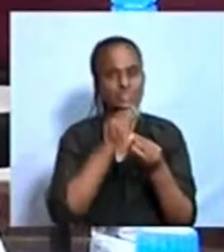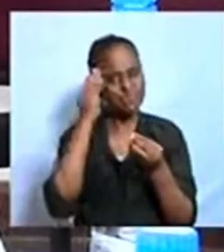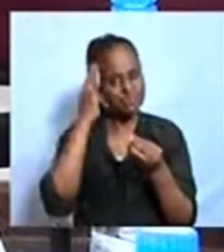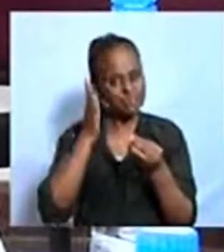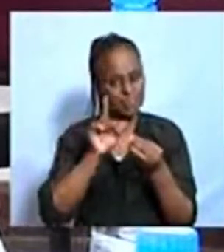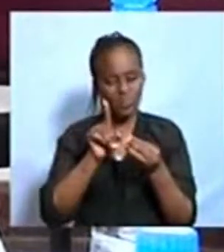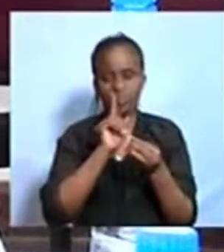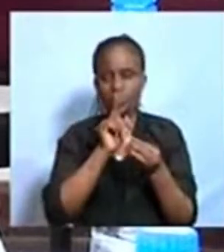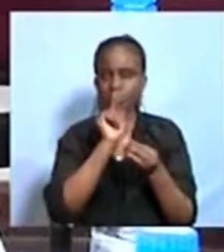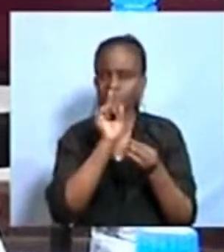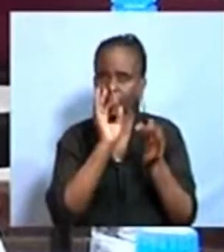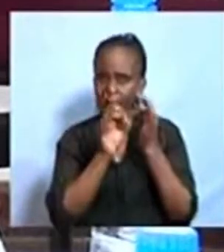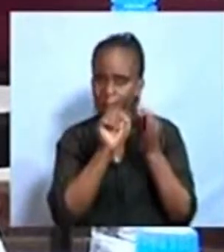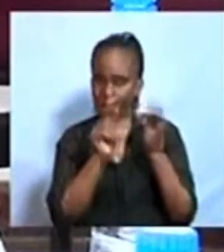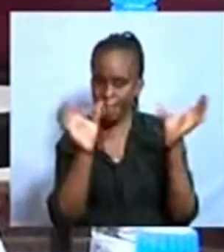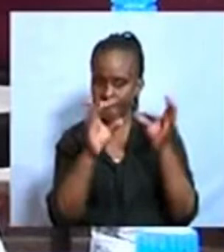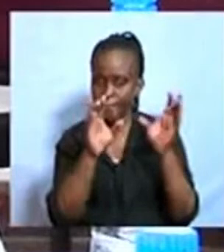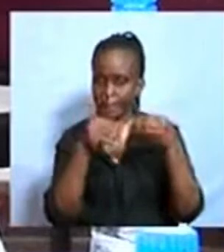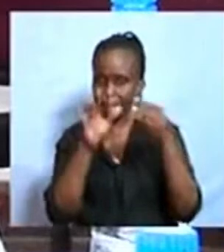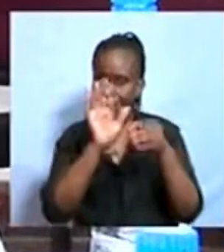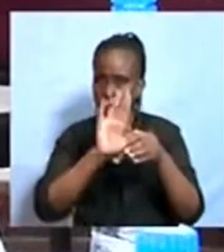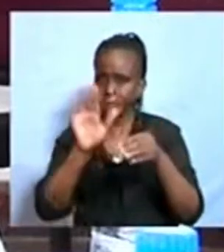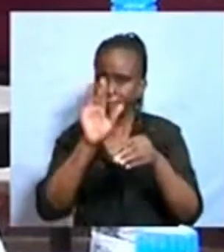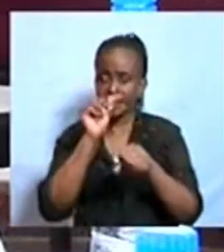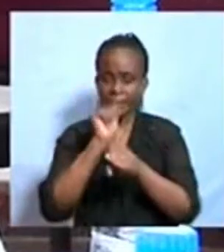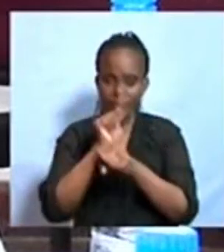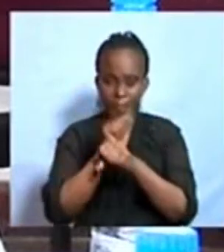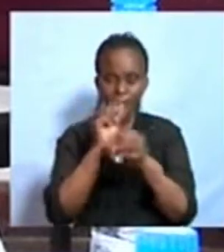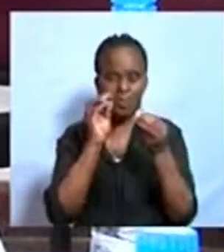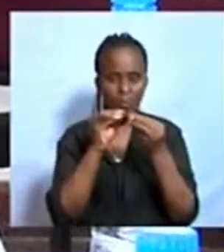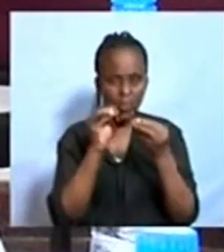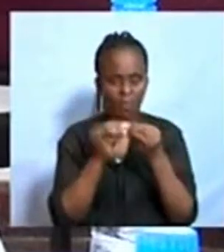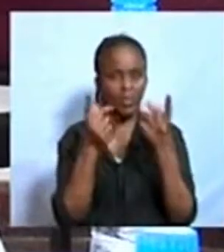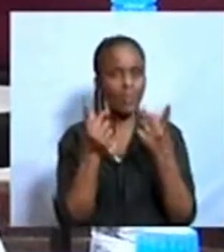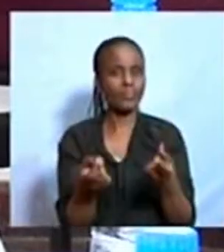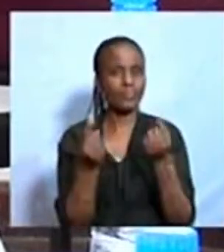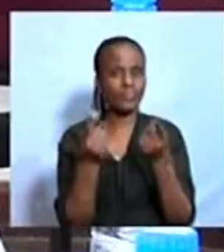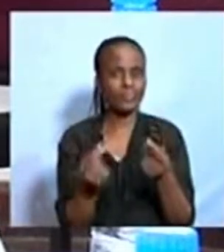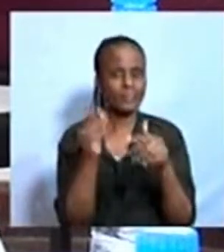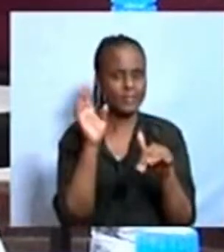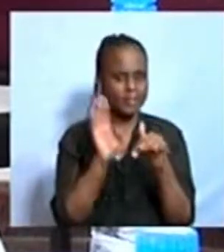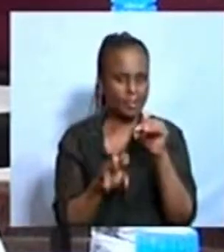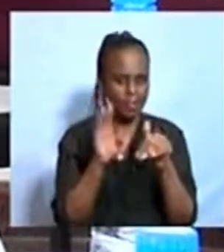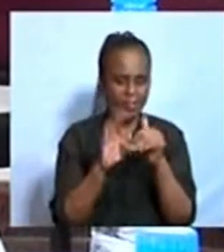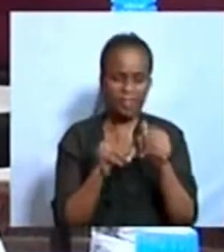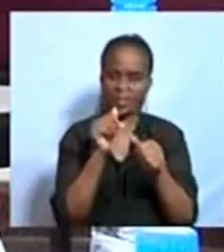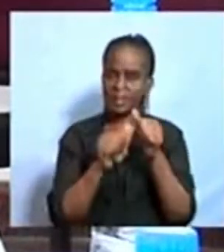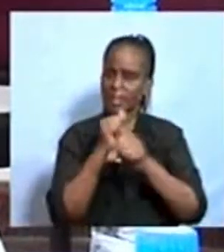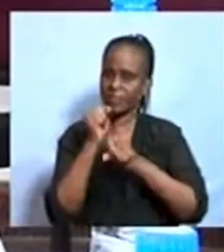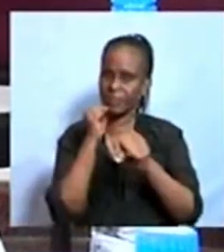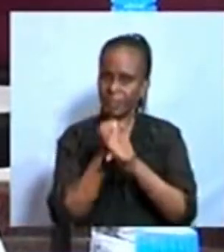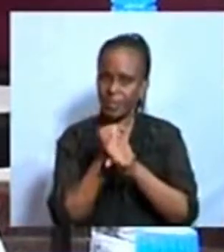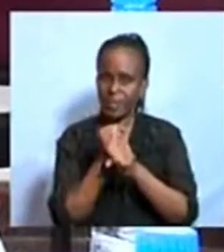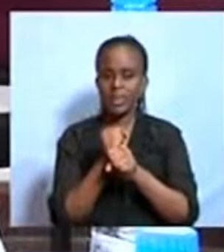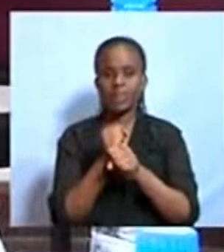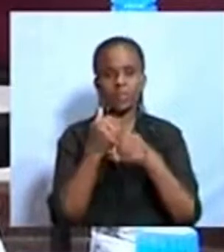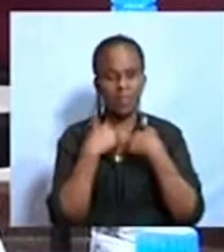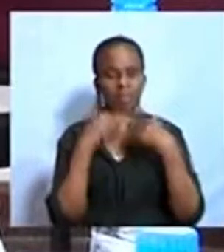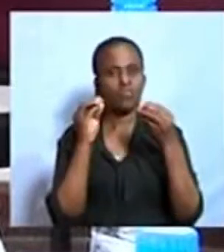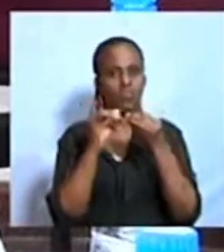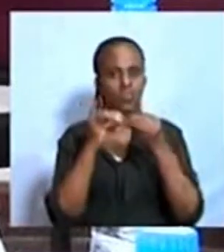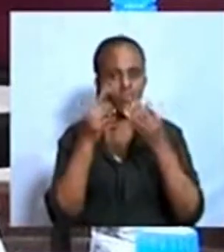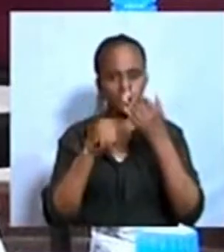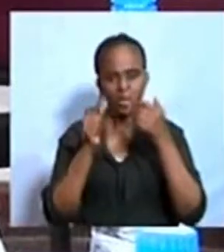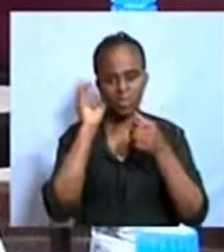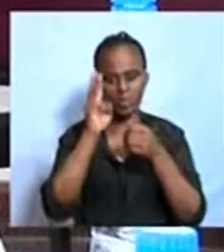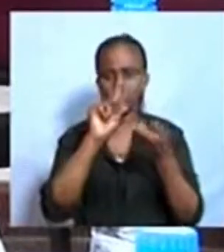this committee provided their oversight role a bit more frequent than on an annual basis, there's quite a lot that would